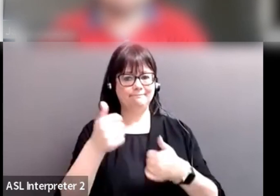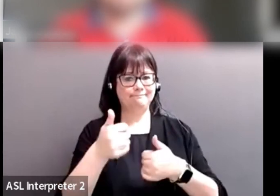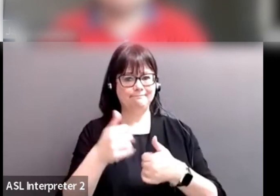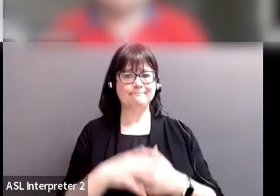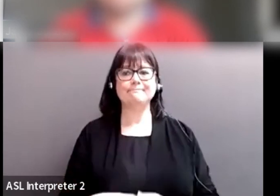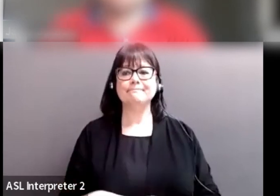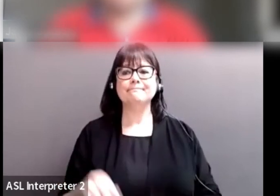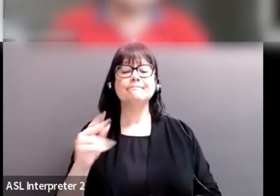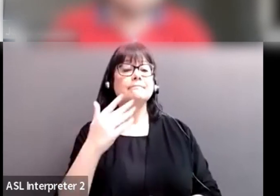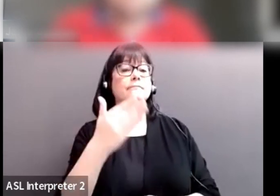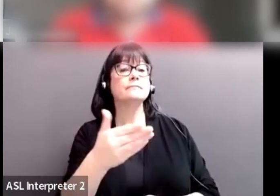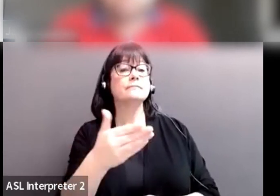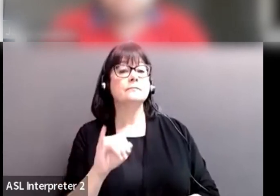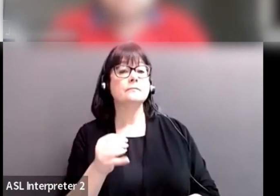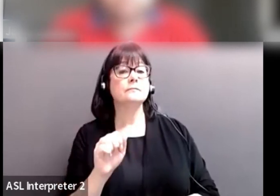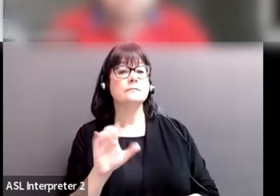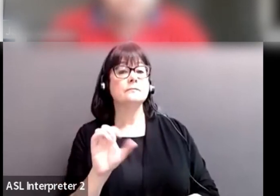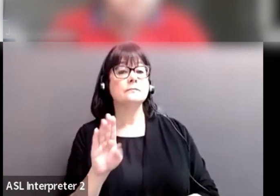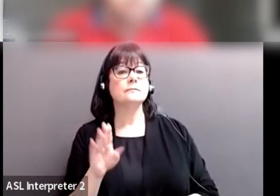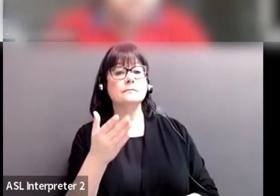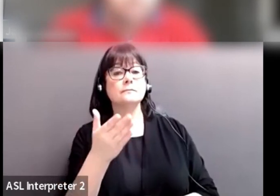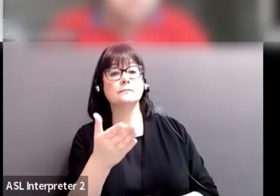Go ahead, Jacob.